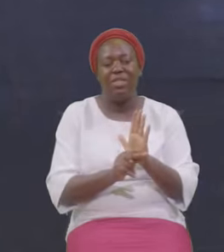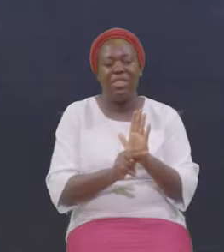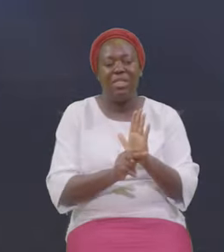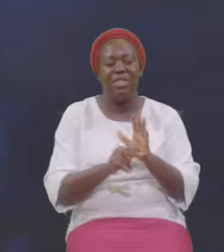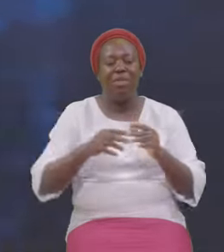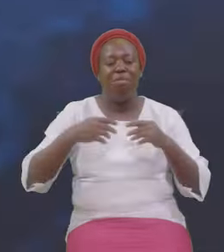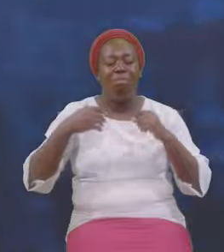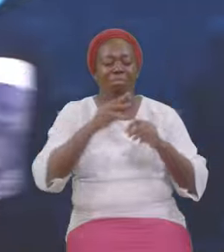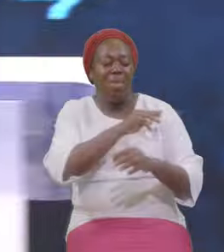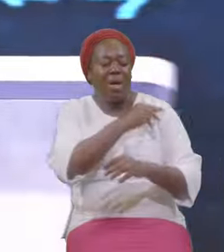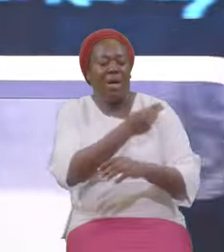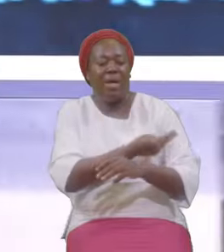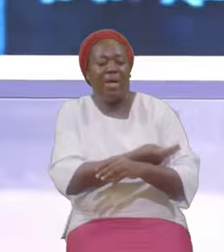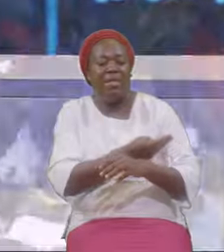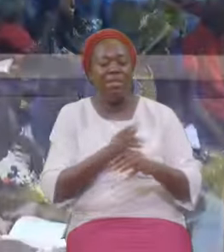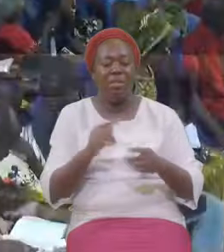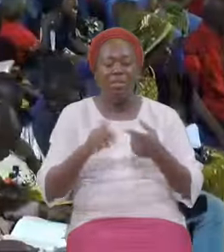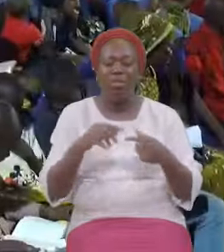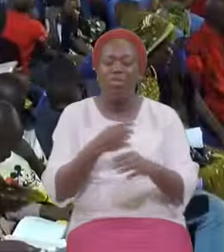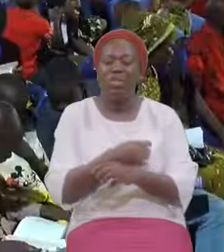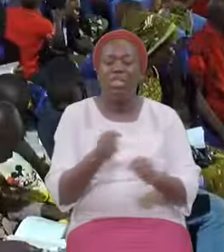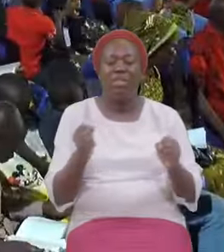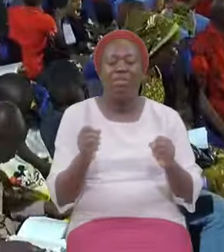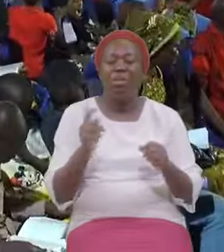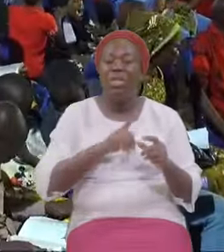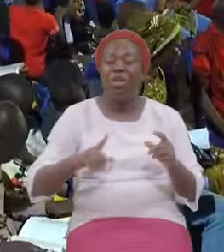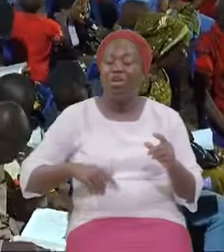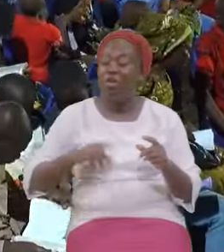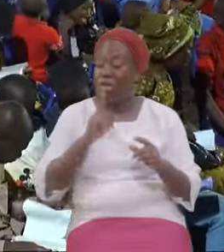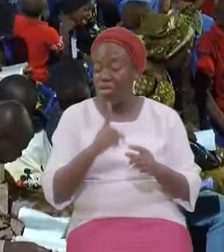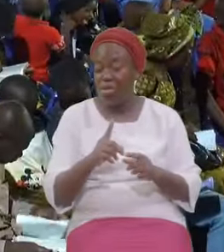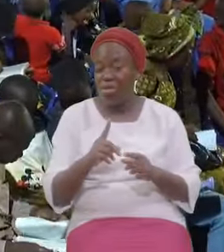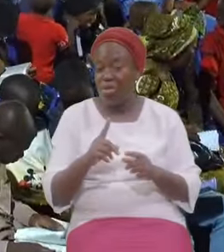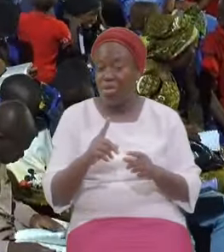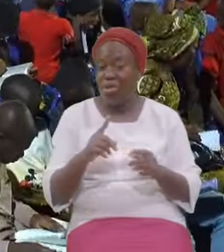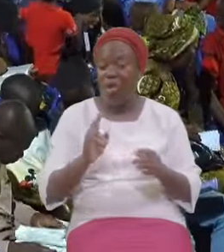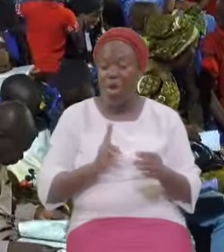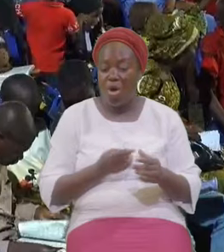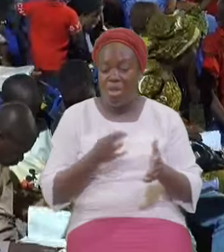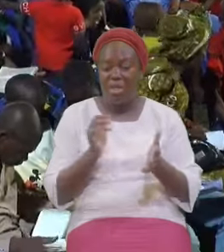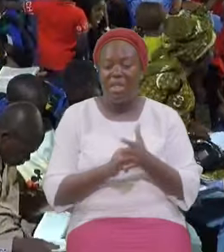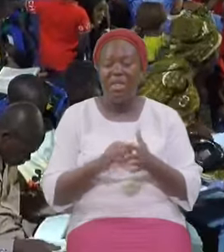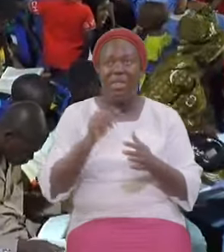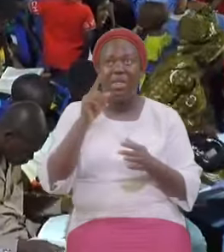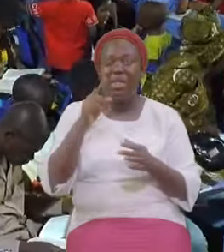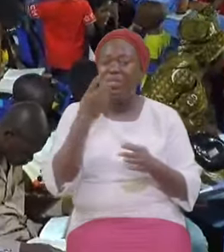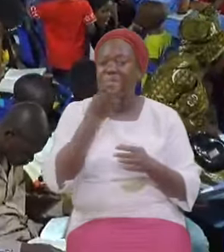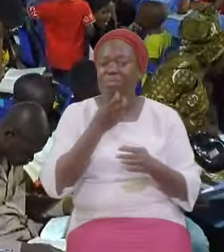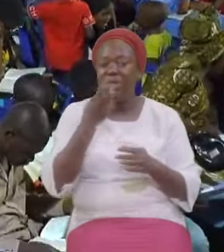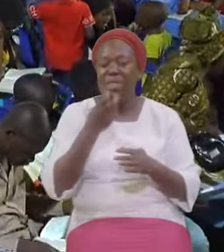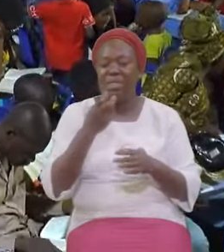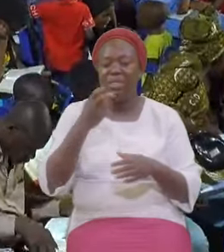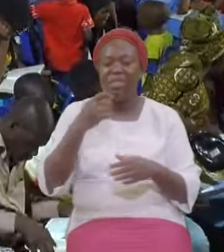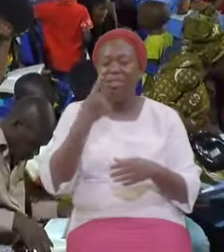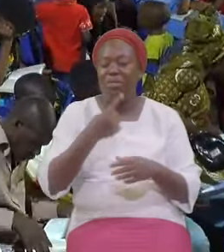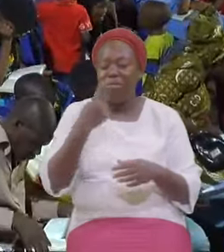to save. The Lord assures us that he speaks in righteousness. And when he speaks